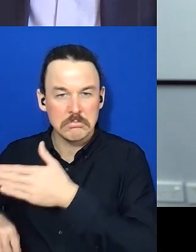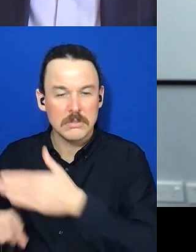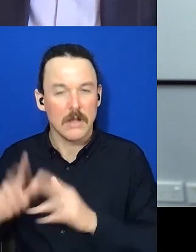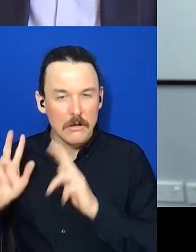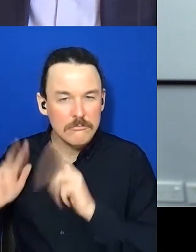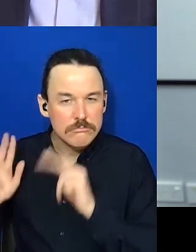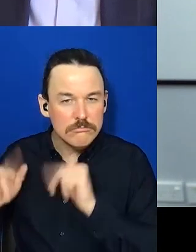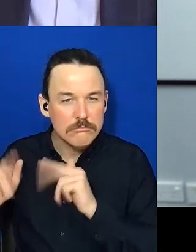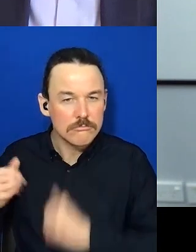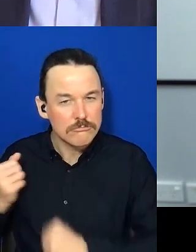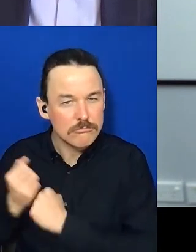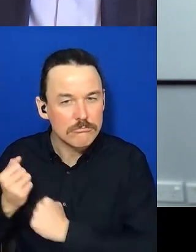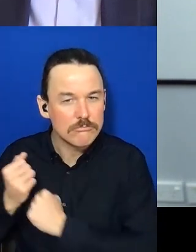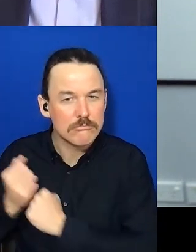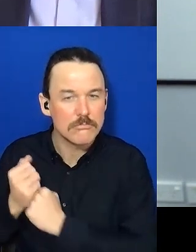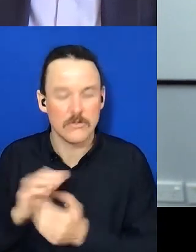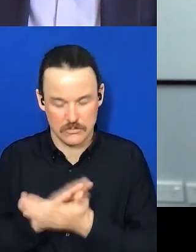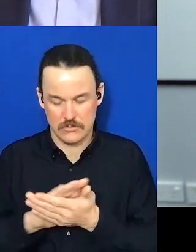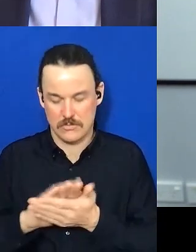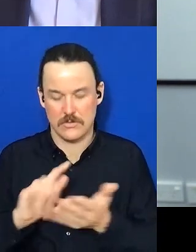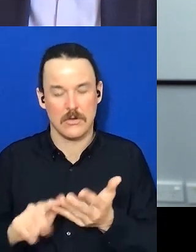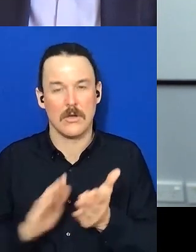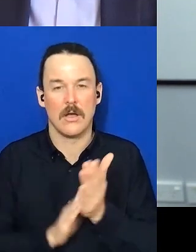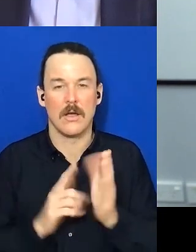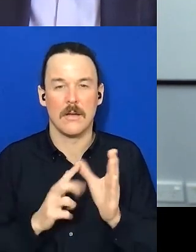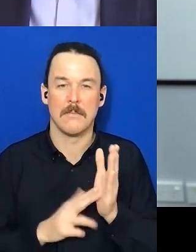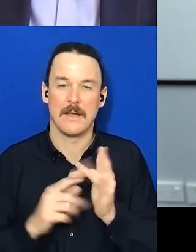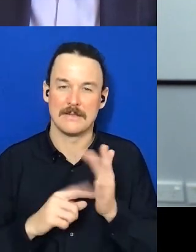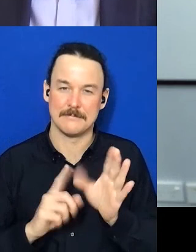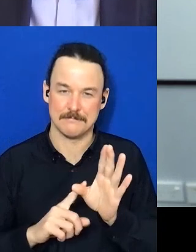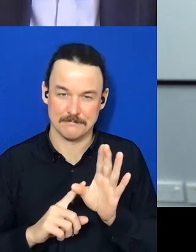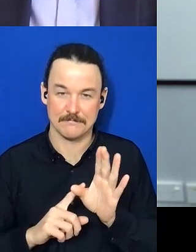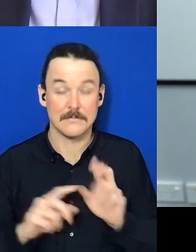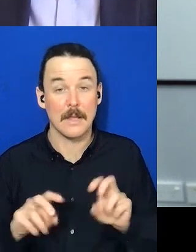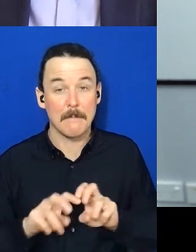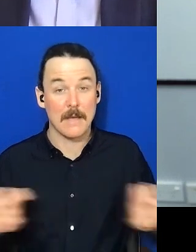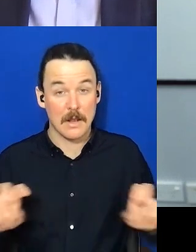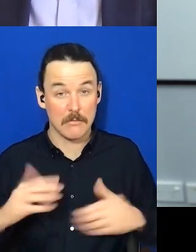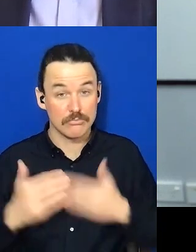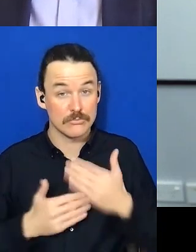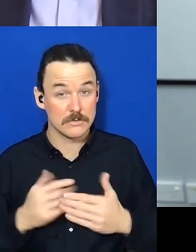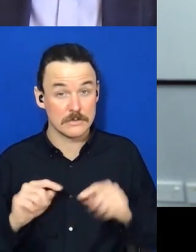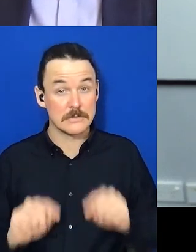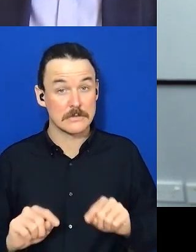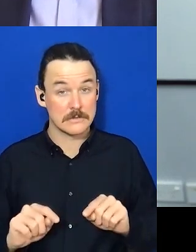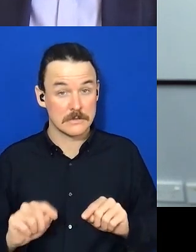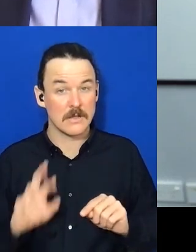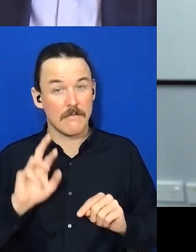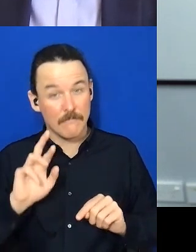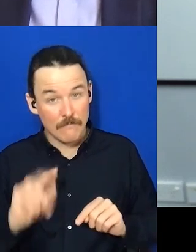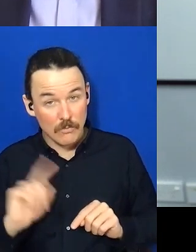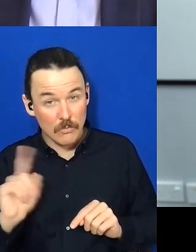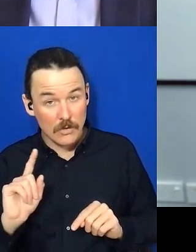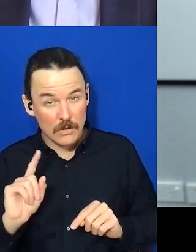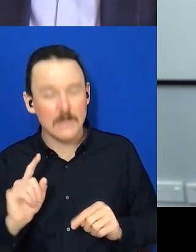New Zealanders of an Anglo background, let's say? Look, I've got a simple answer for that. I think Wally said a really key word for